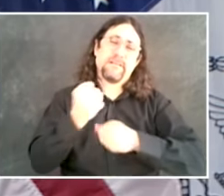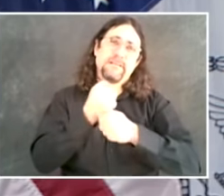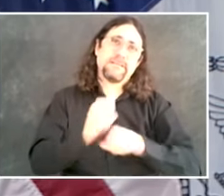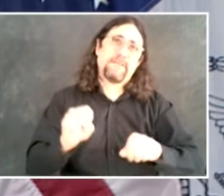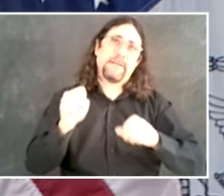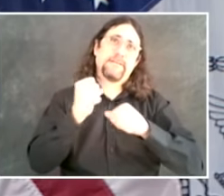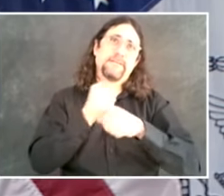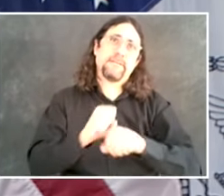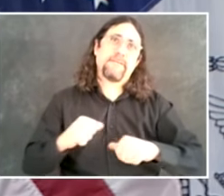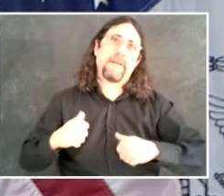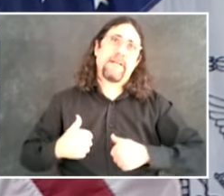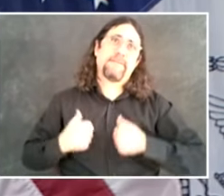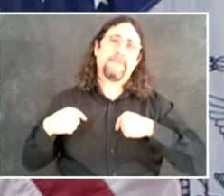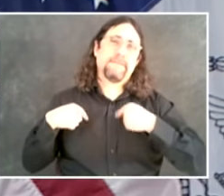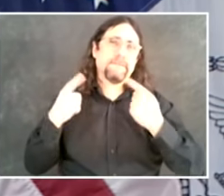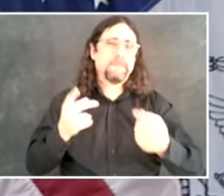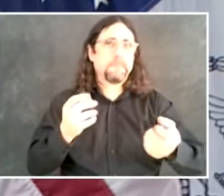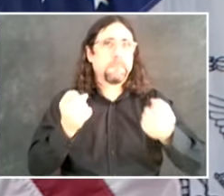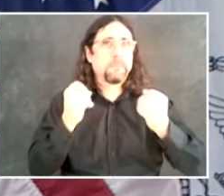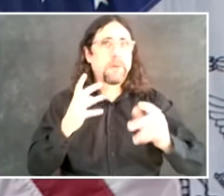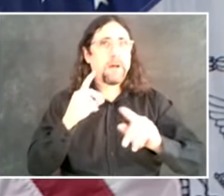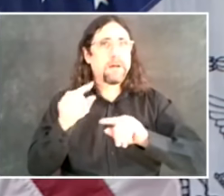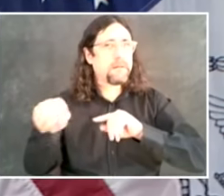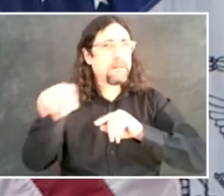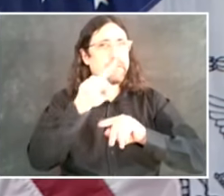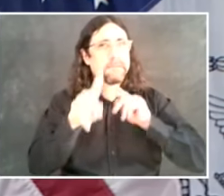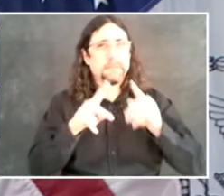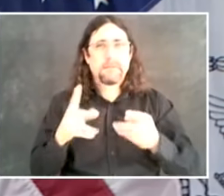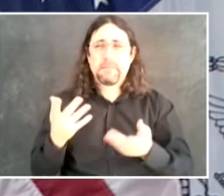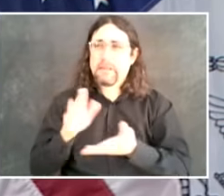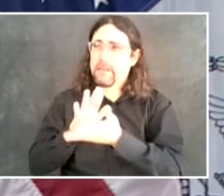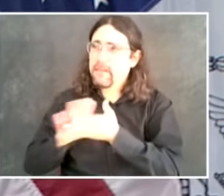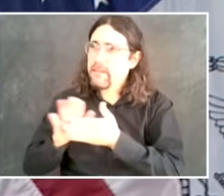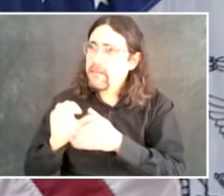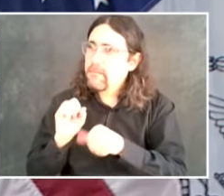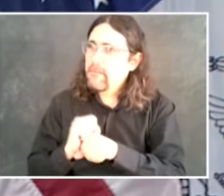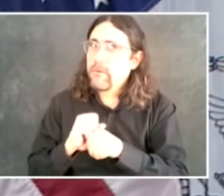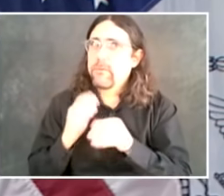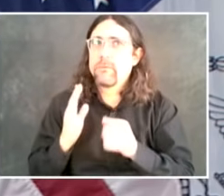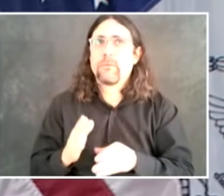time, the sanitation workers, the educators, all the people we are depending on